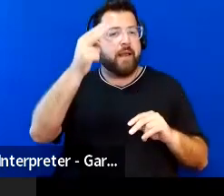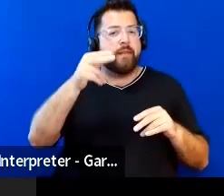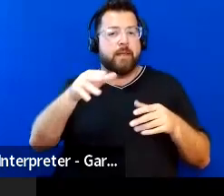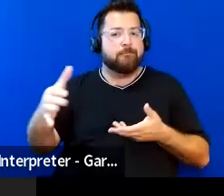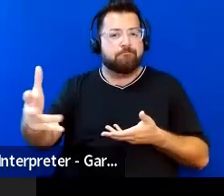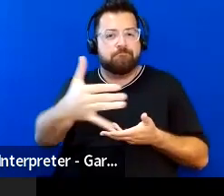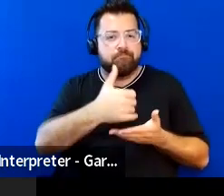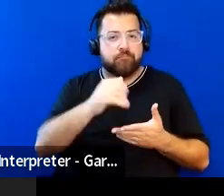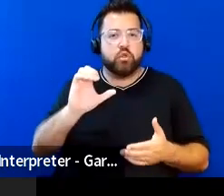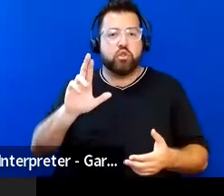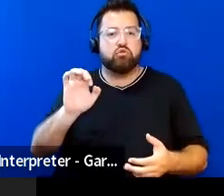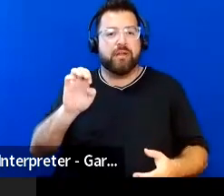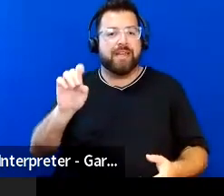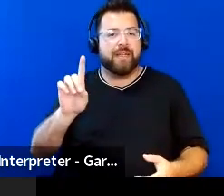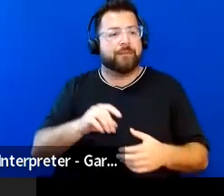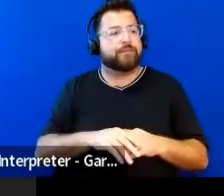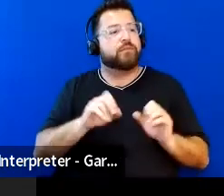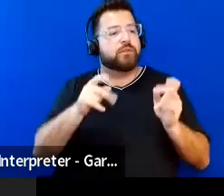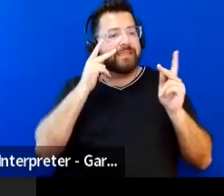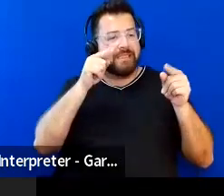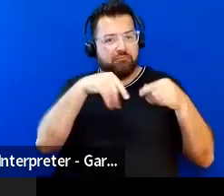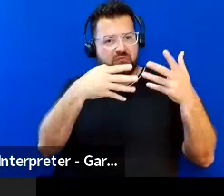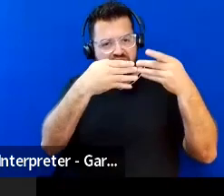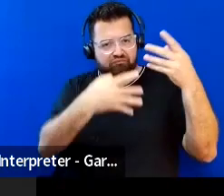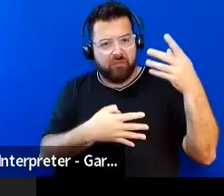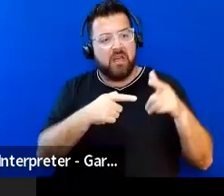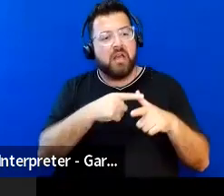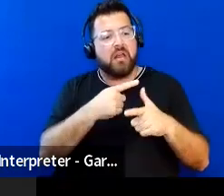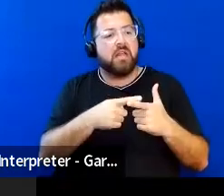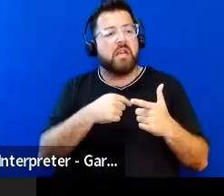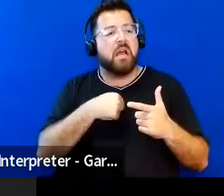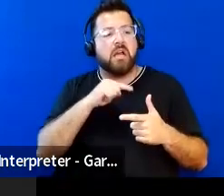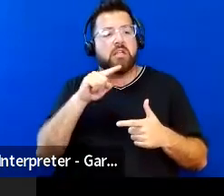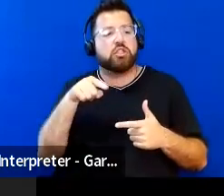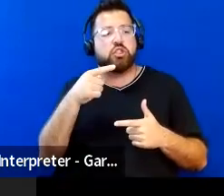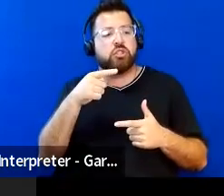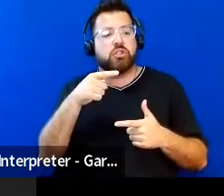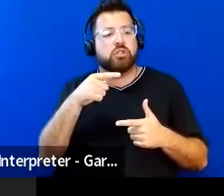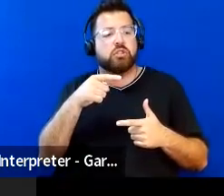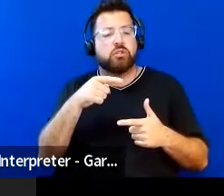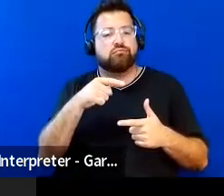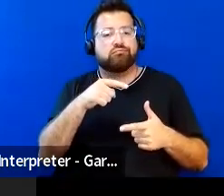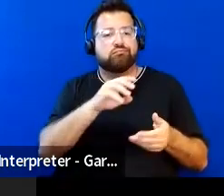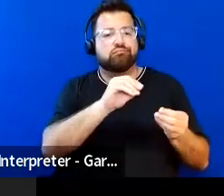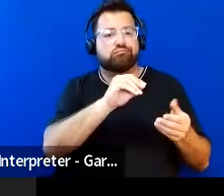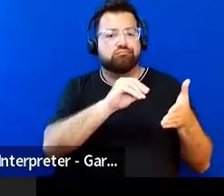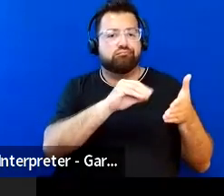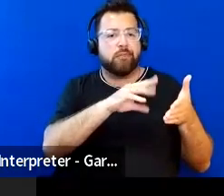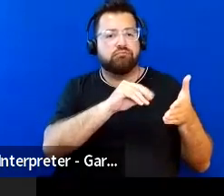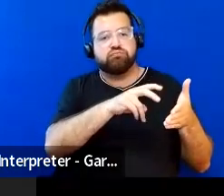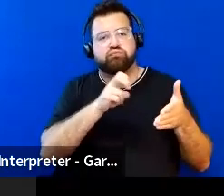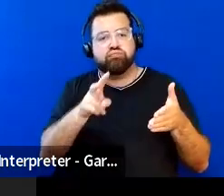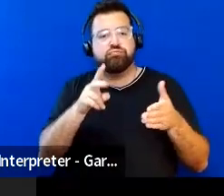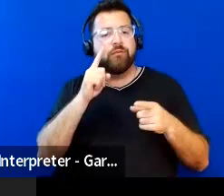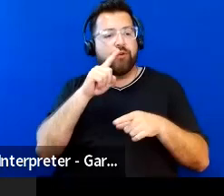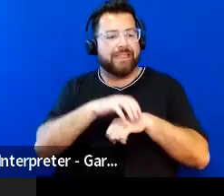you can see, gives you the list, and then I just captured one for the English, and